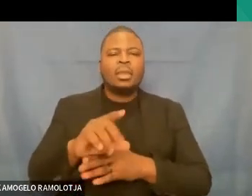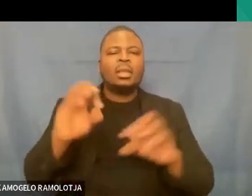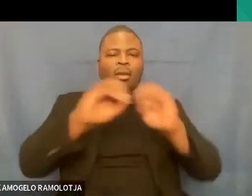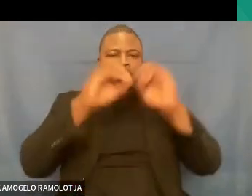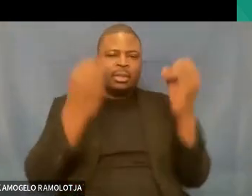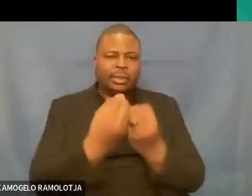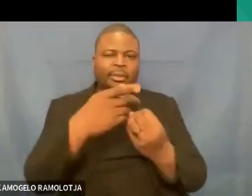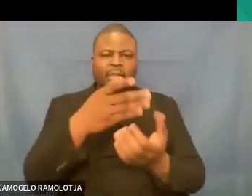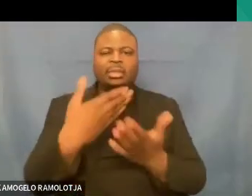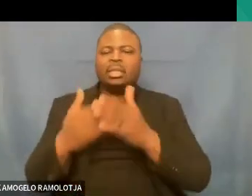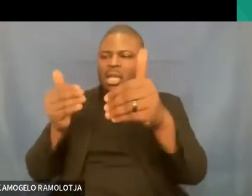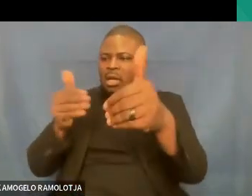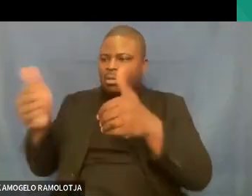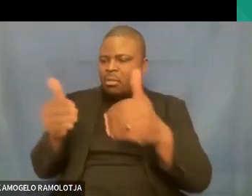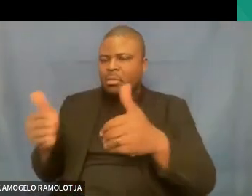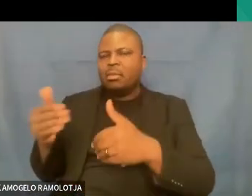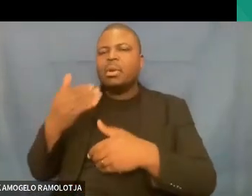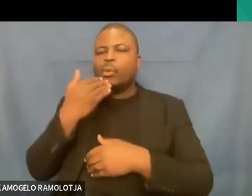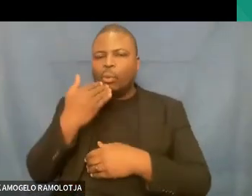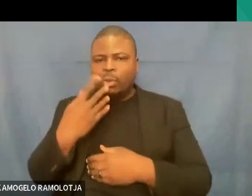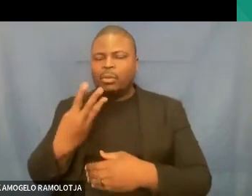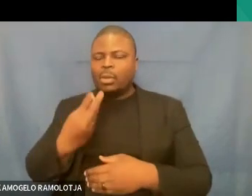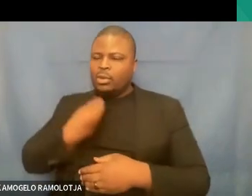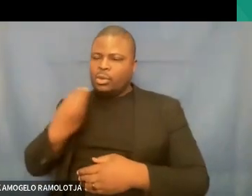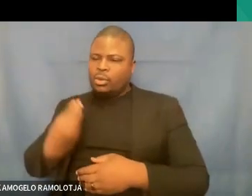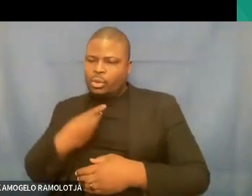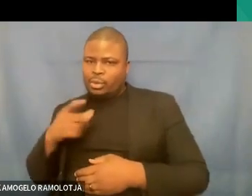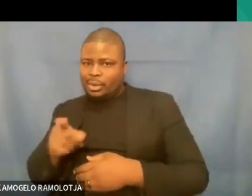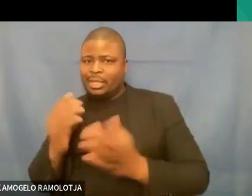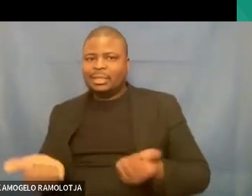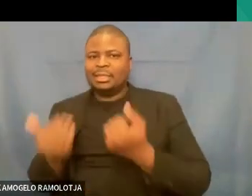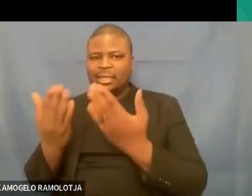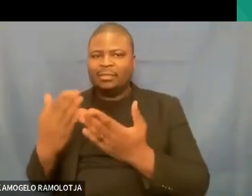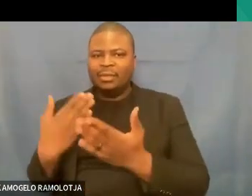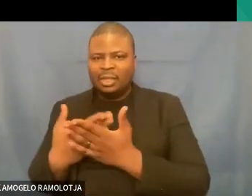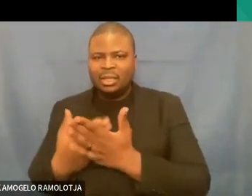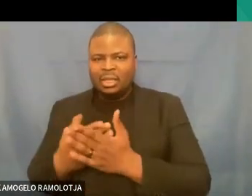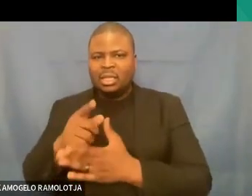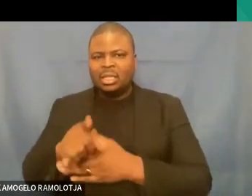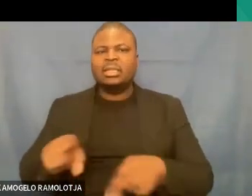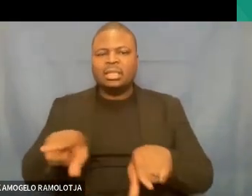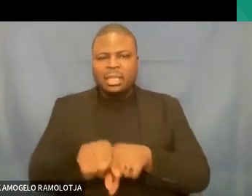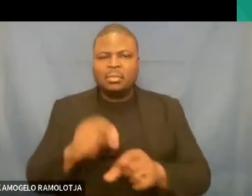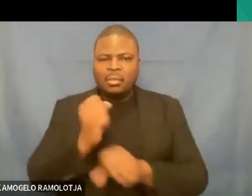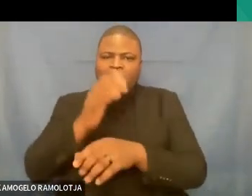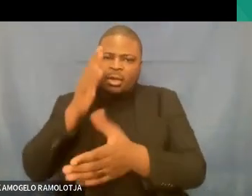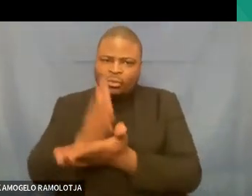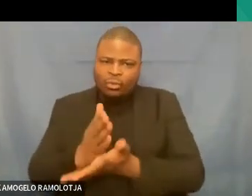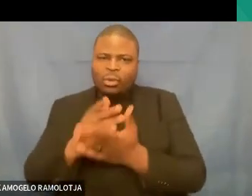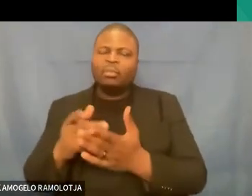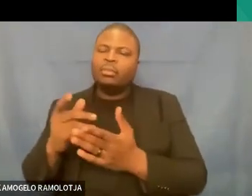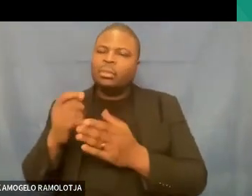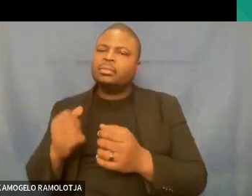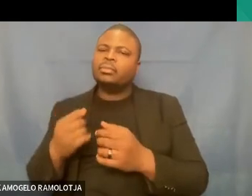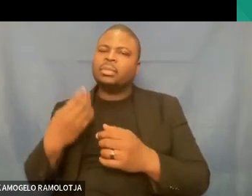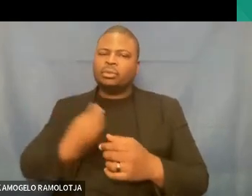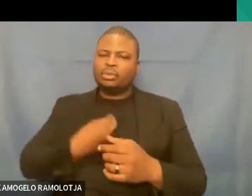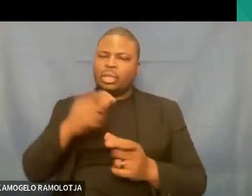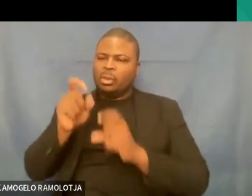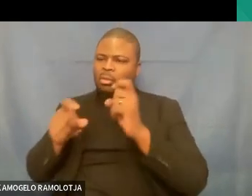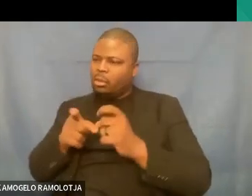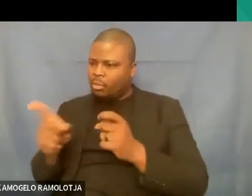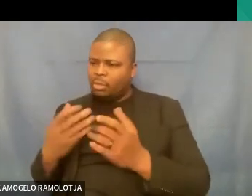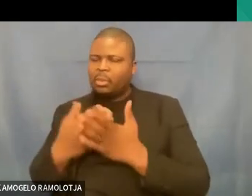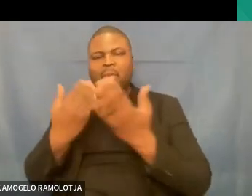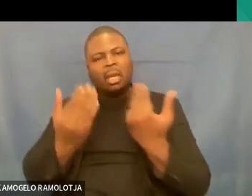populations and public service. And they can build safe spaces for young people in order for them to not only